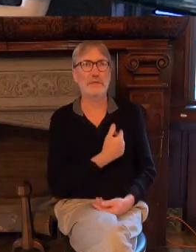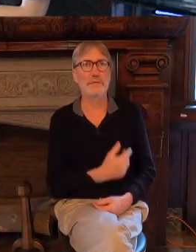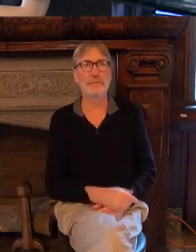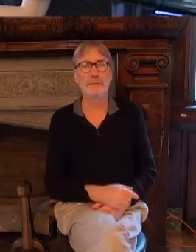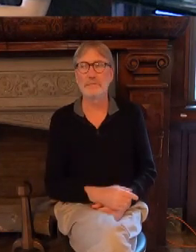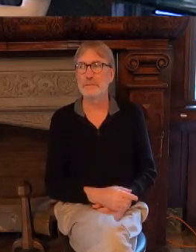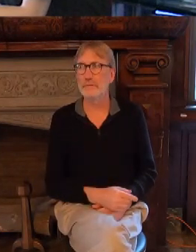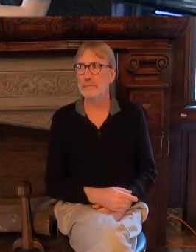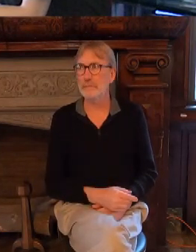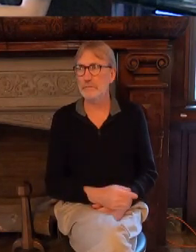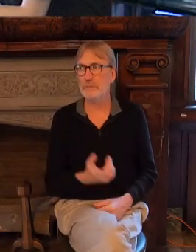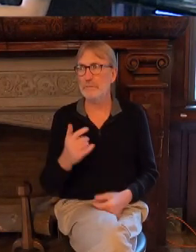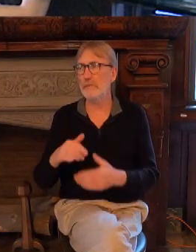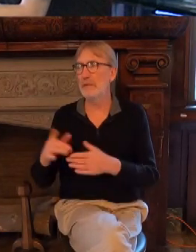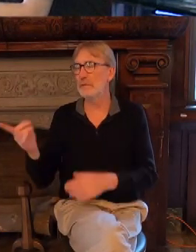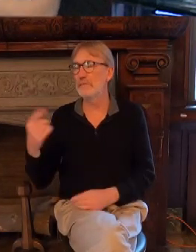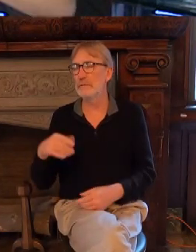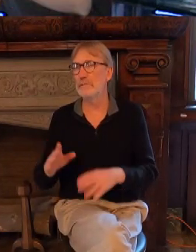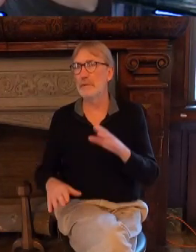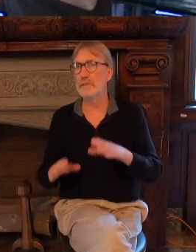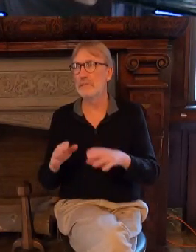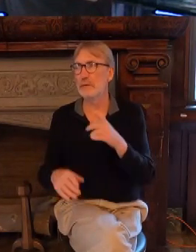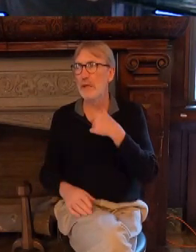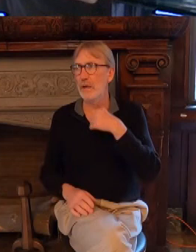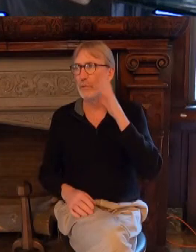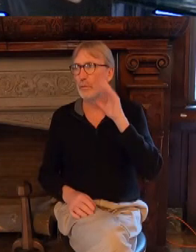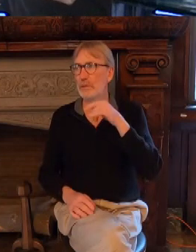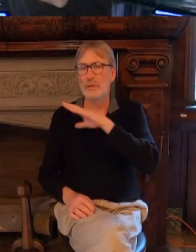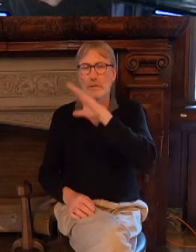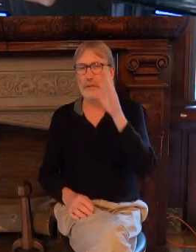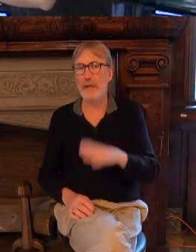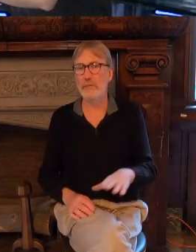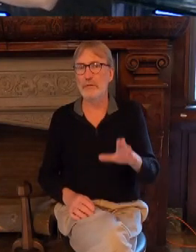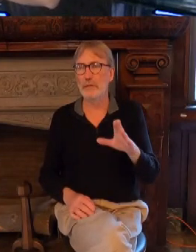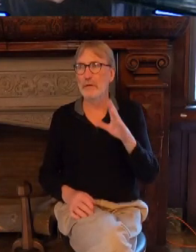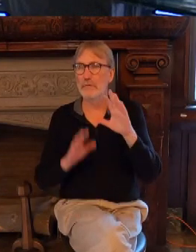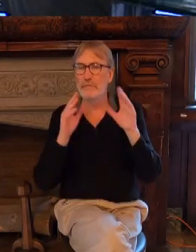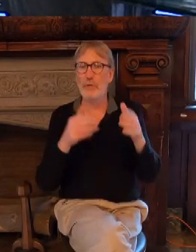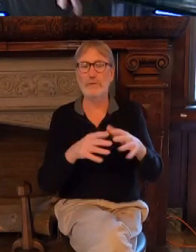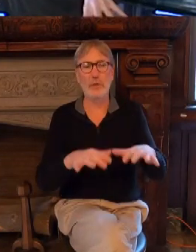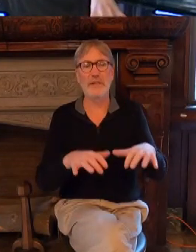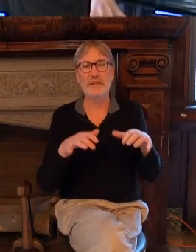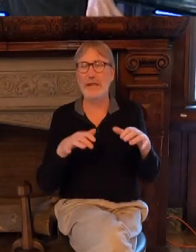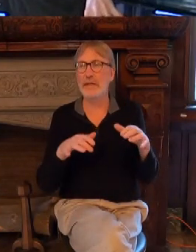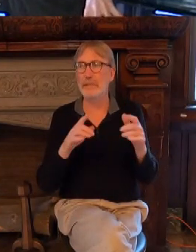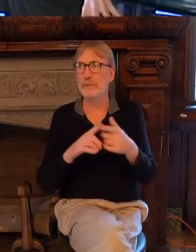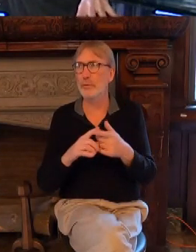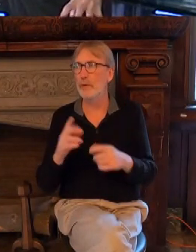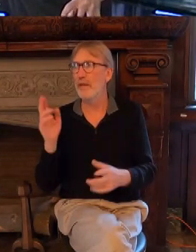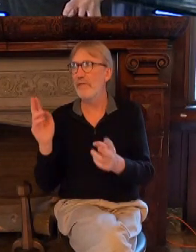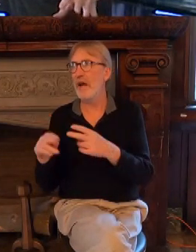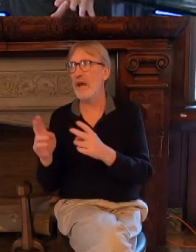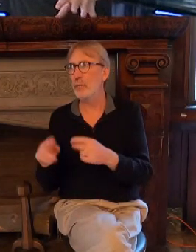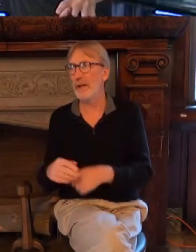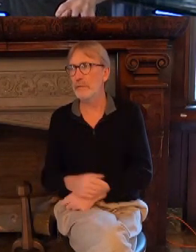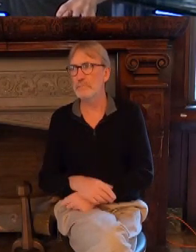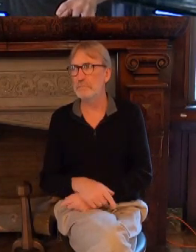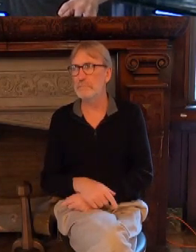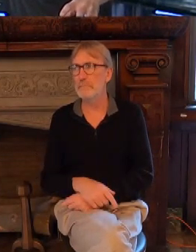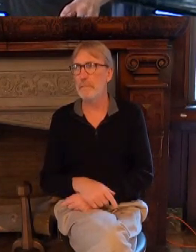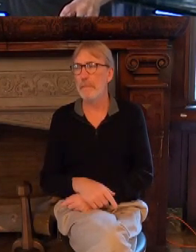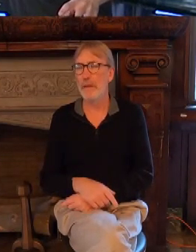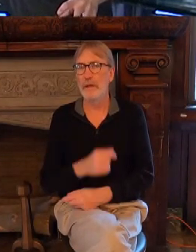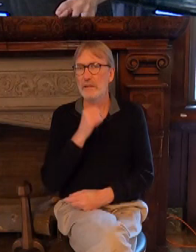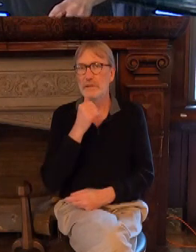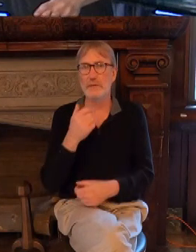That's the ultimate balance. And I will never solely focus on people going from the stadiums to the highway at the expense of the community. Like, that makes no